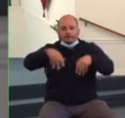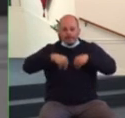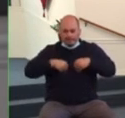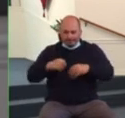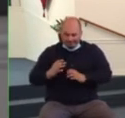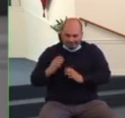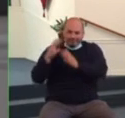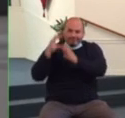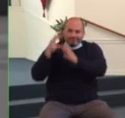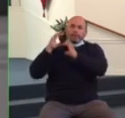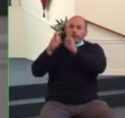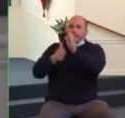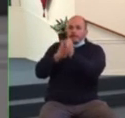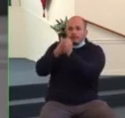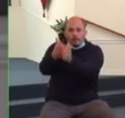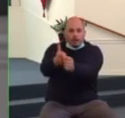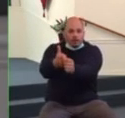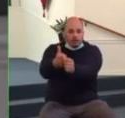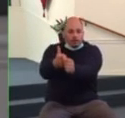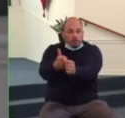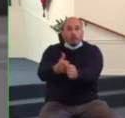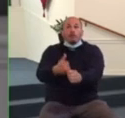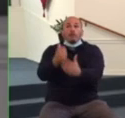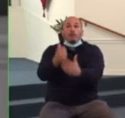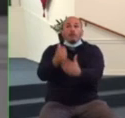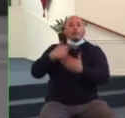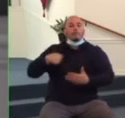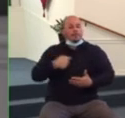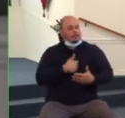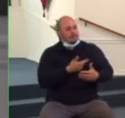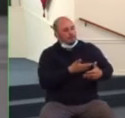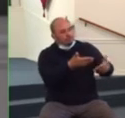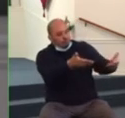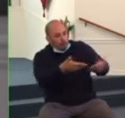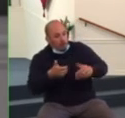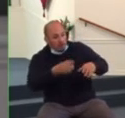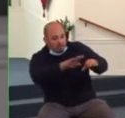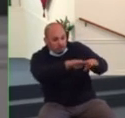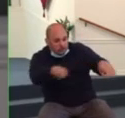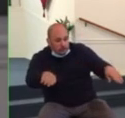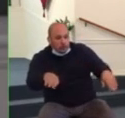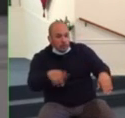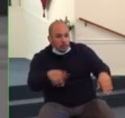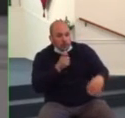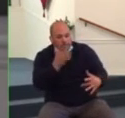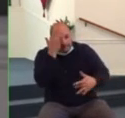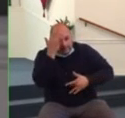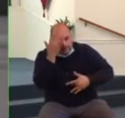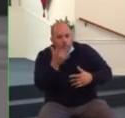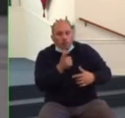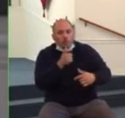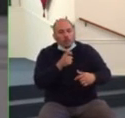or who is lonely. Lord, help us not to seek